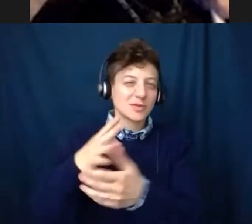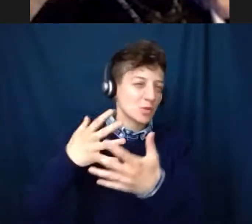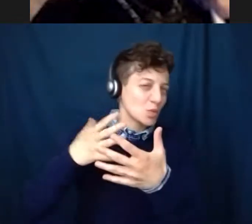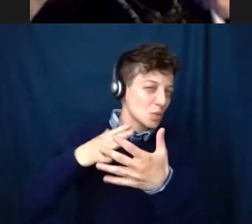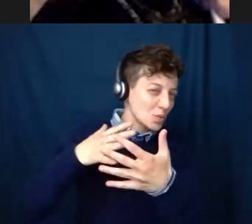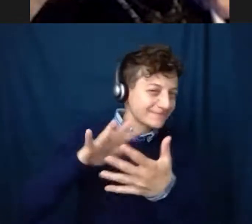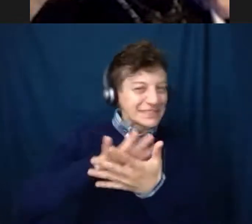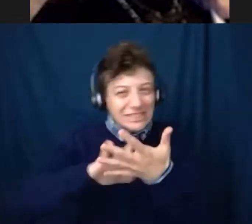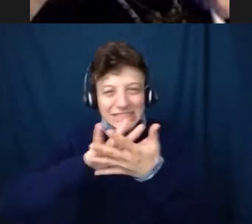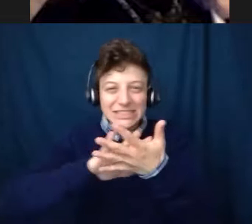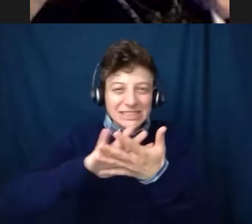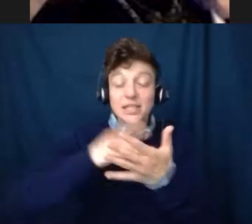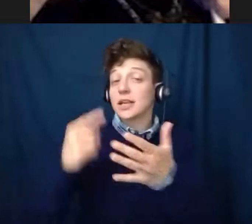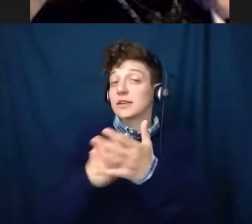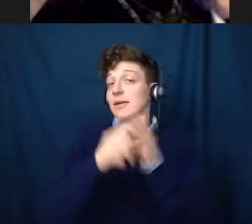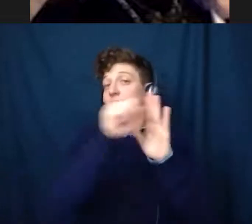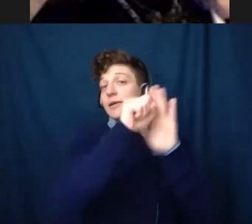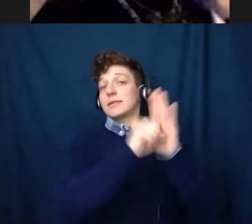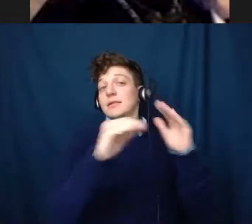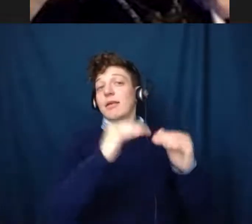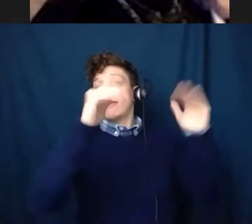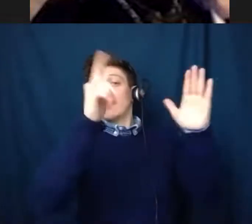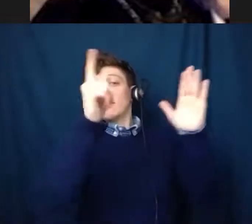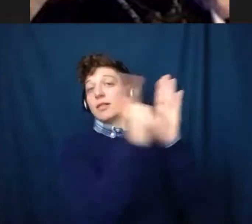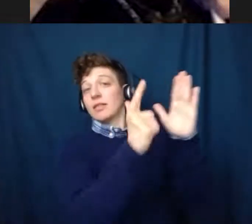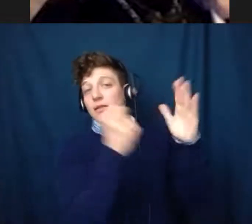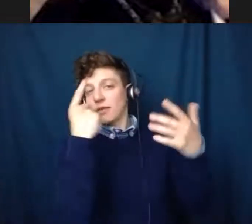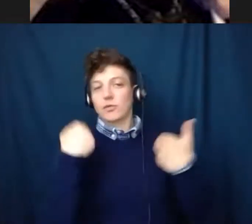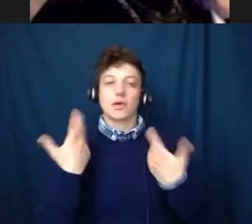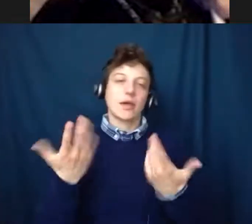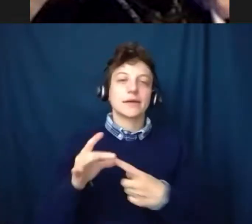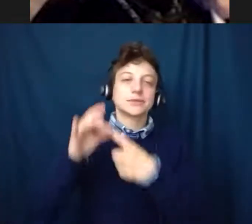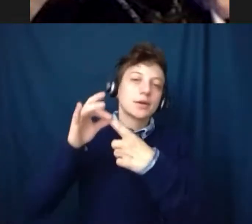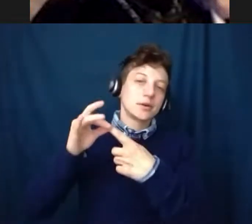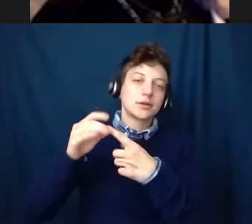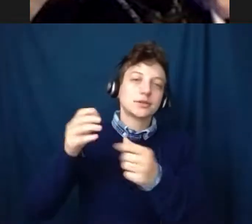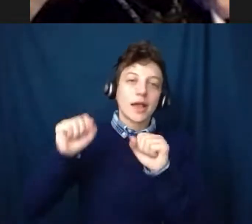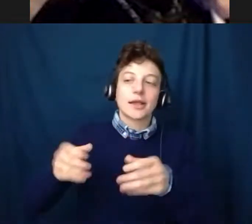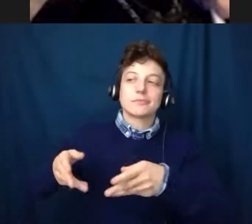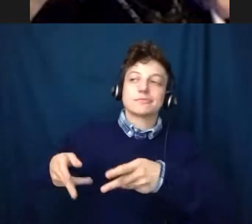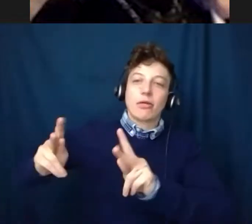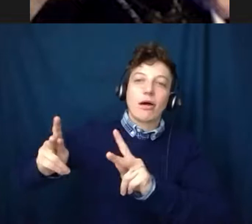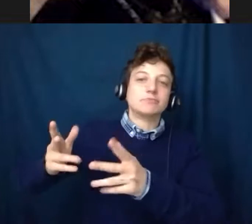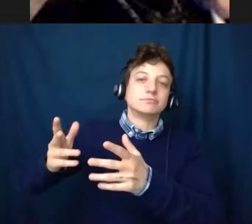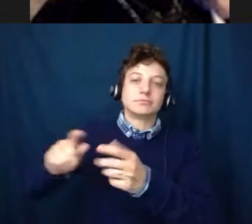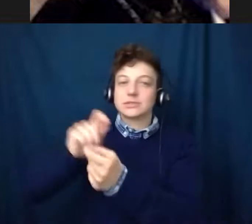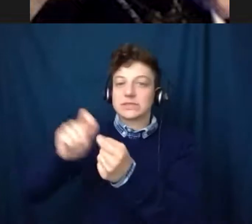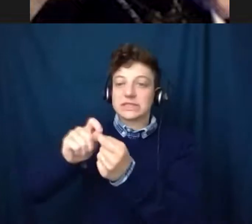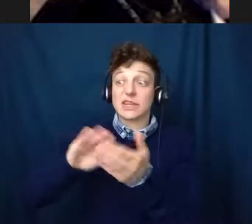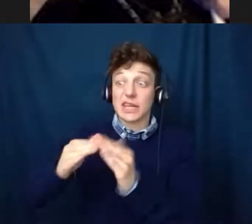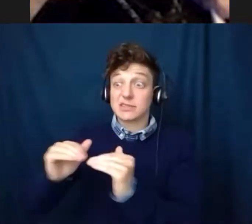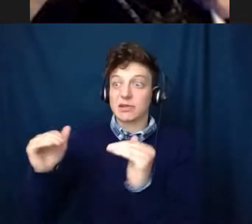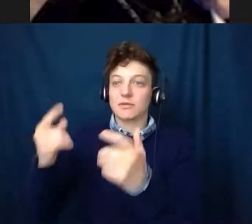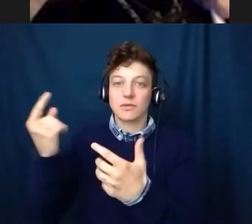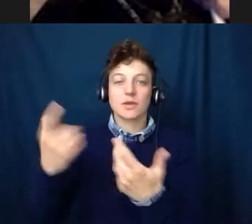illegal at a state level, but special provisions can permit certain things to exist at a city level. So the syringe service